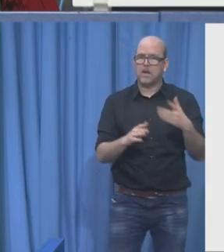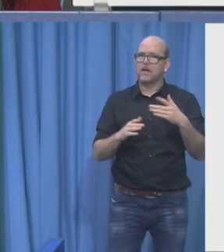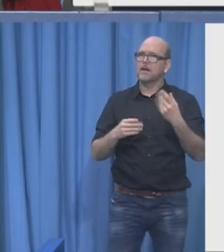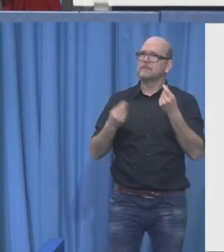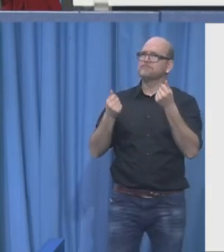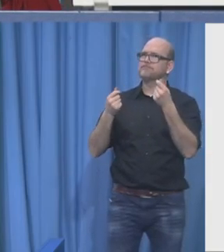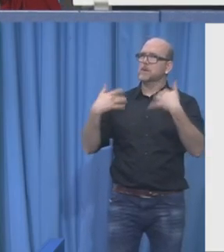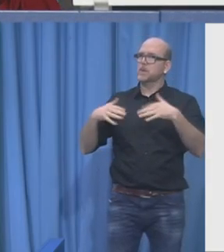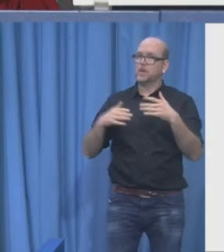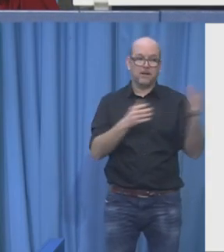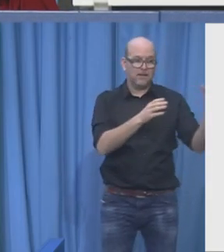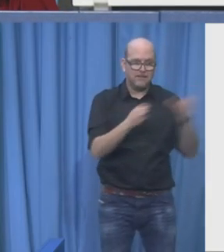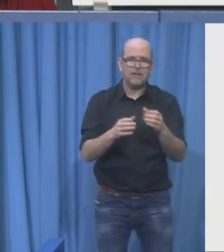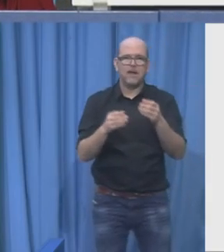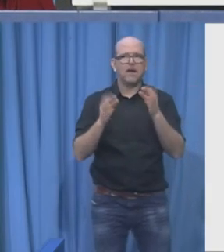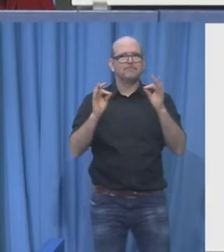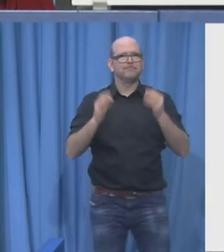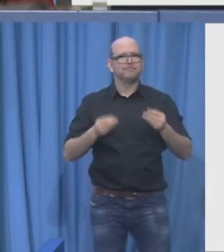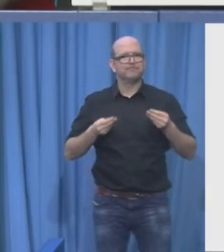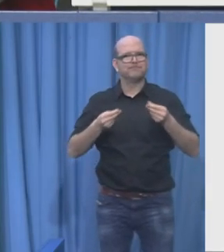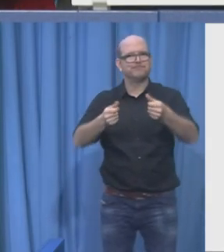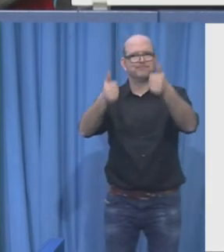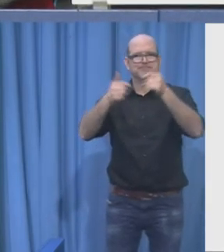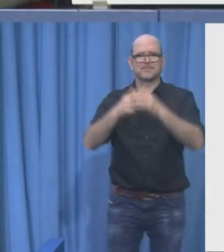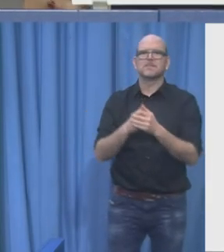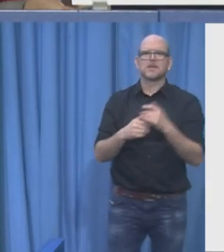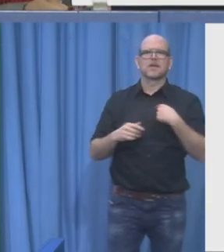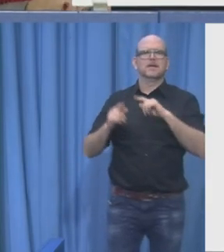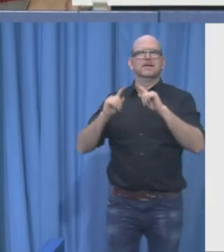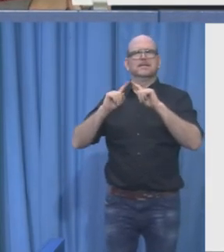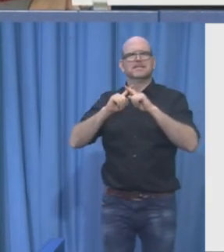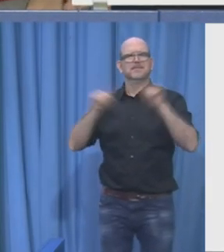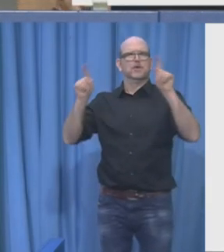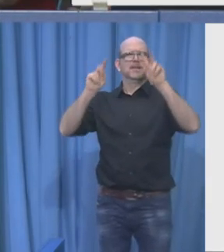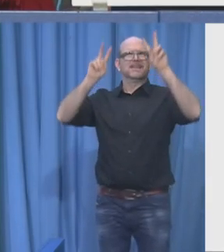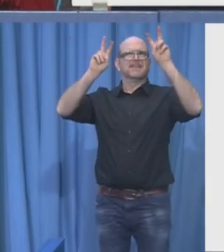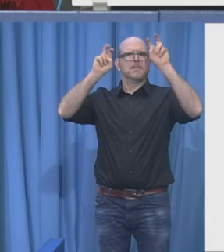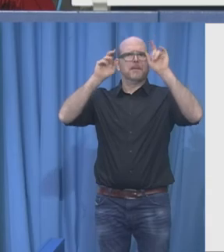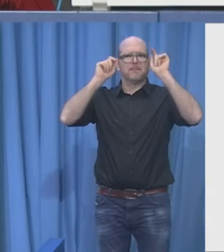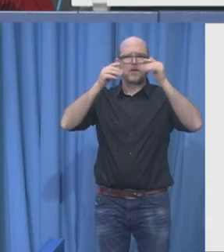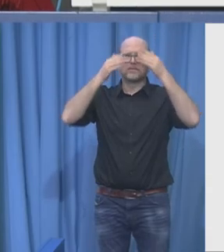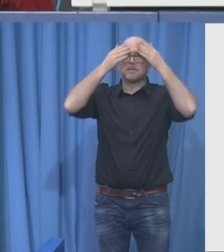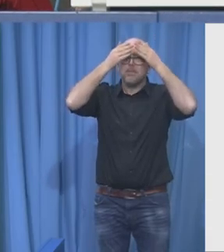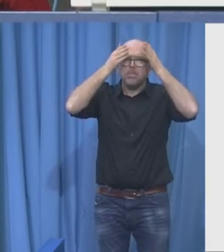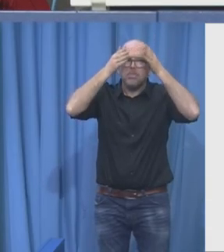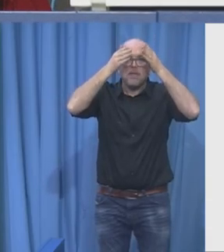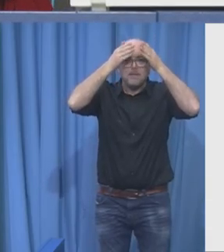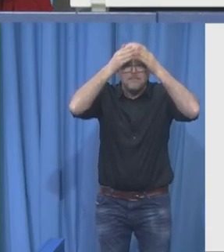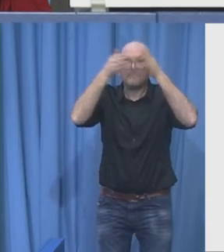of mindset. And this is what Frank said before, looking,